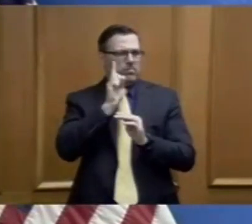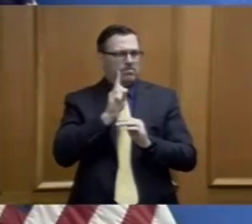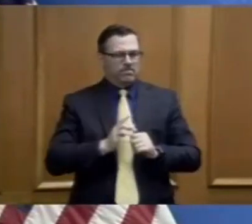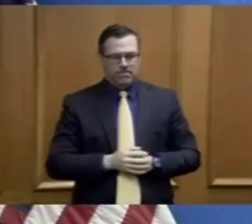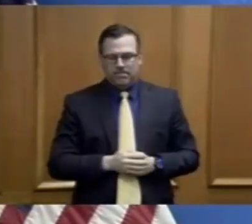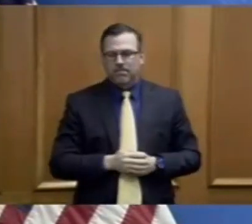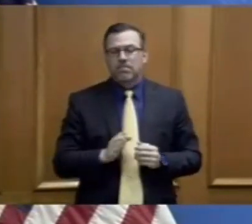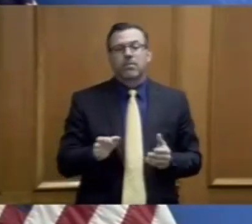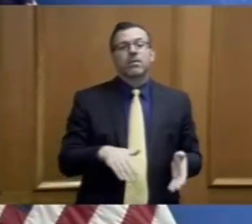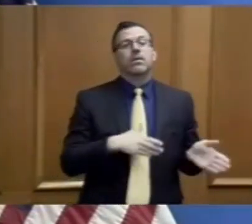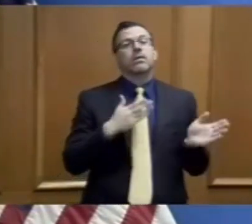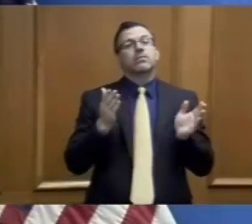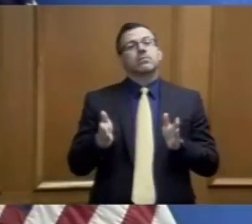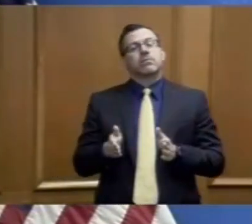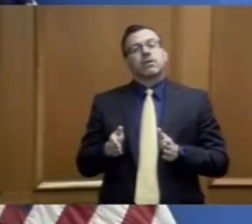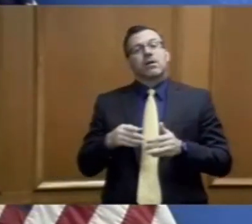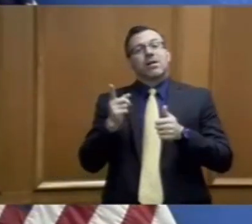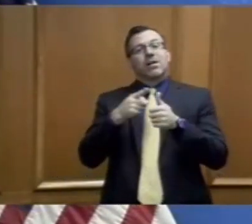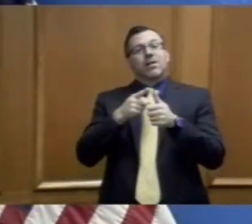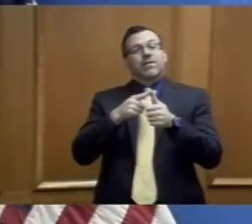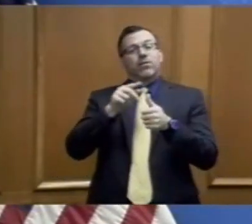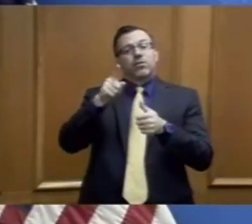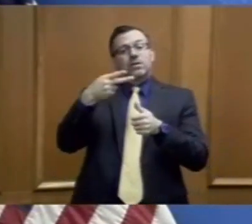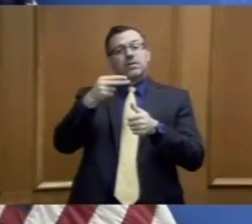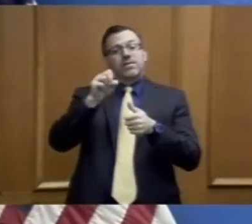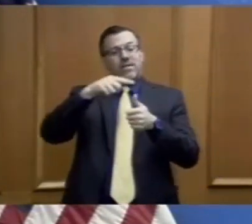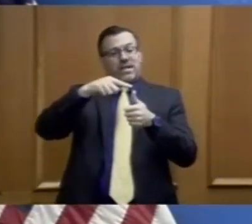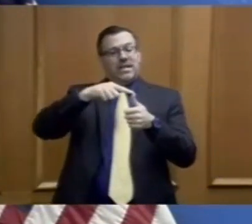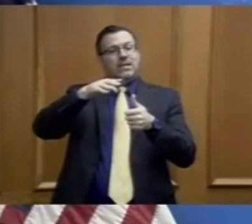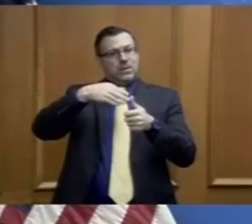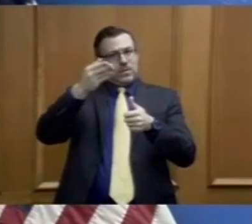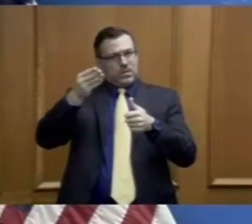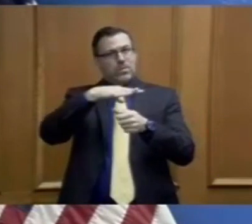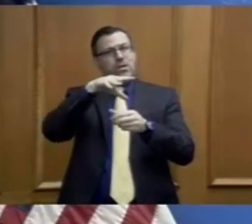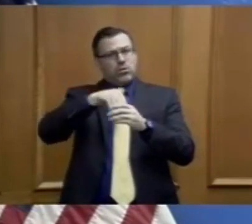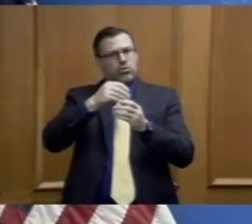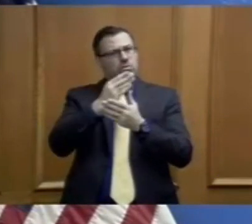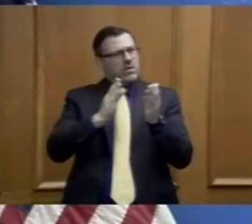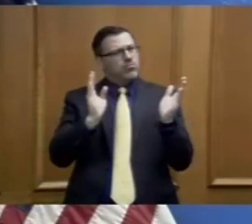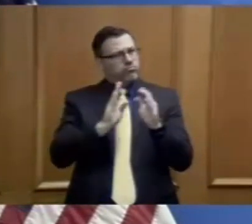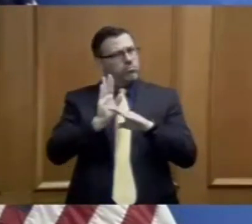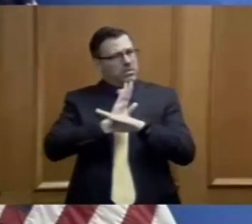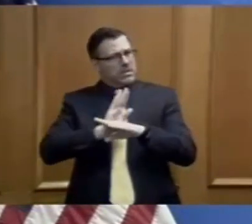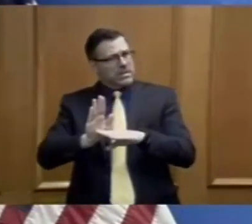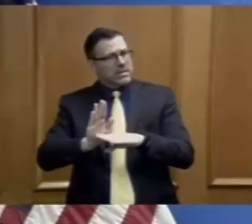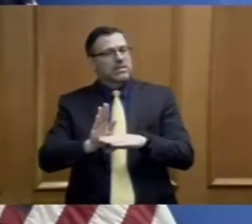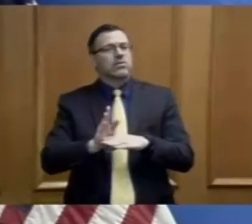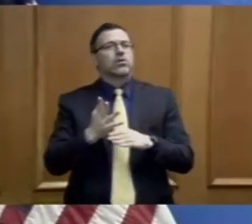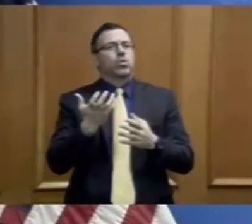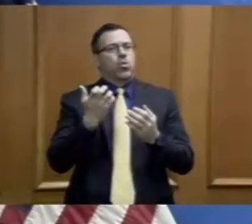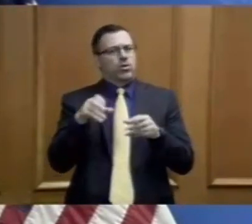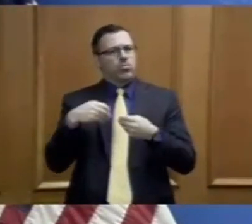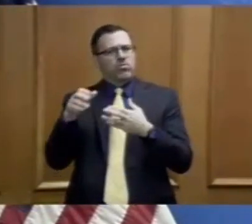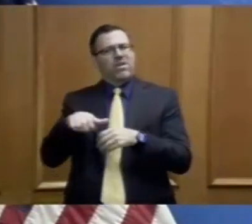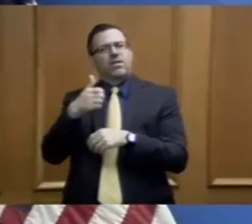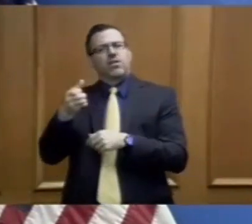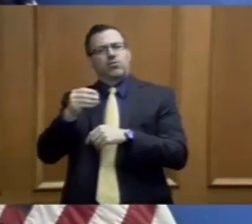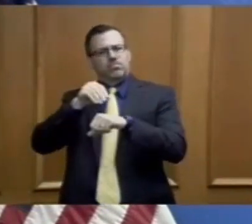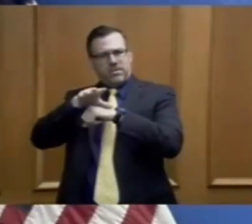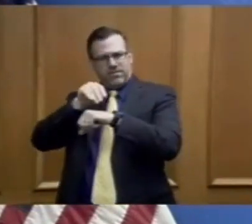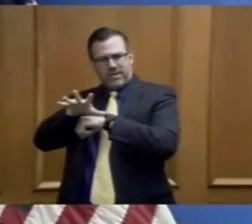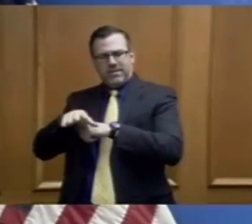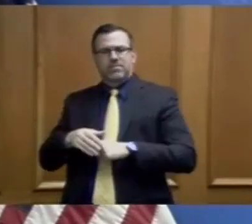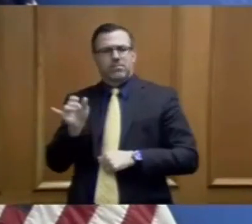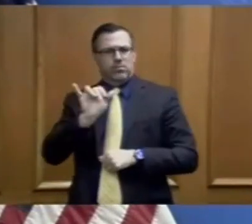first round of guidance covers many Tennessee small businesses, we want to continue to issue guidance for others. Our approach to rebooting